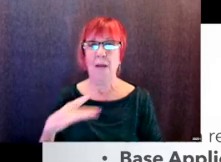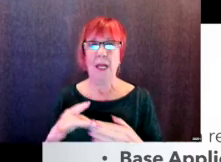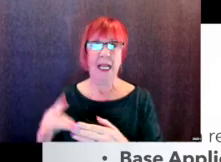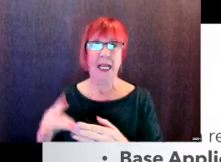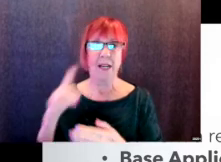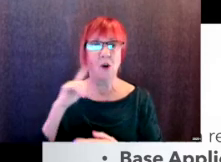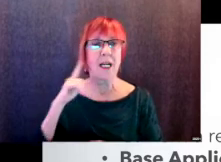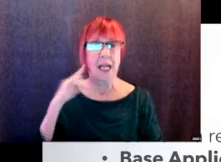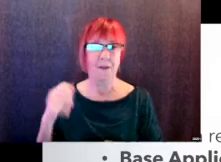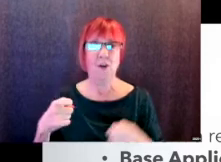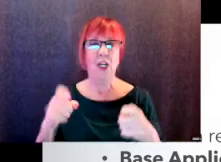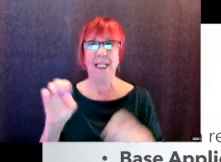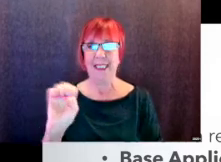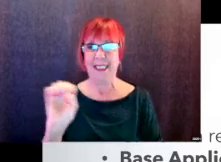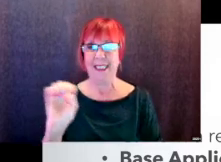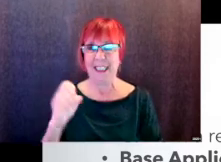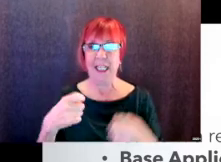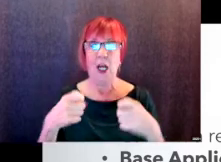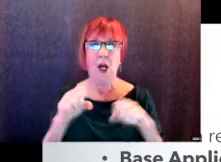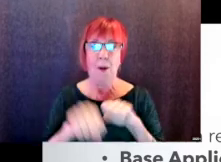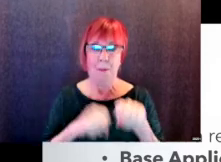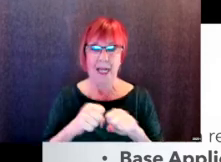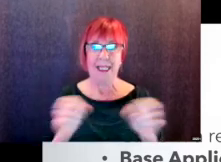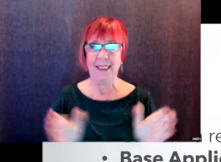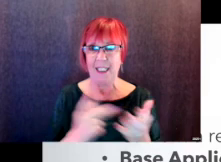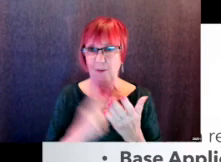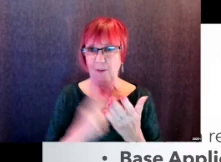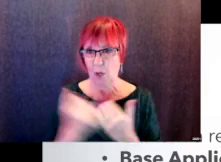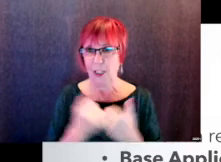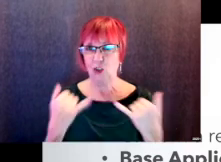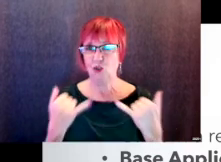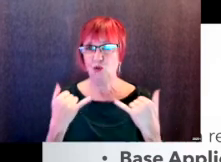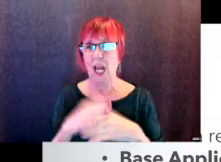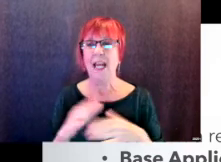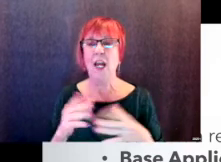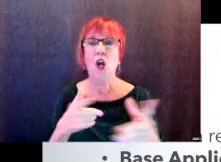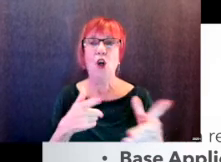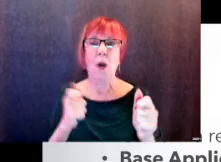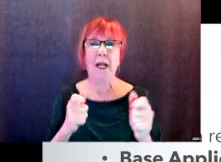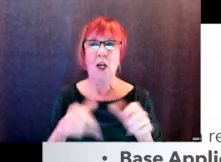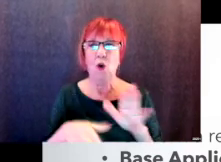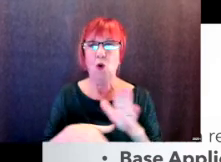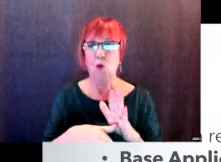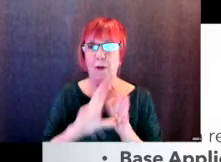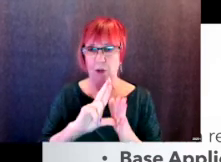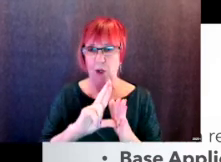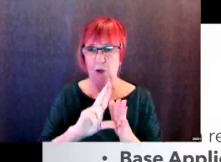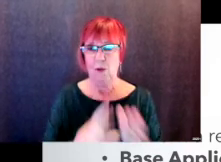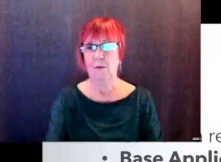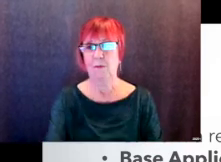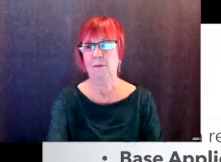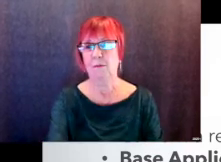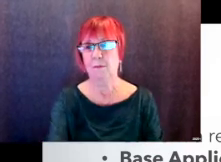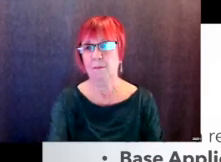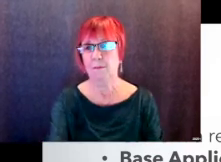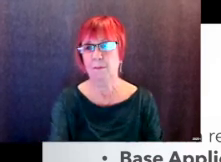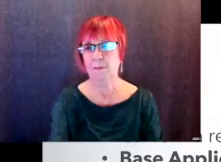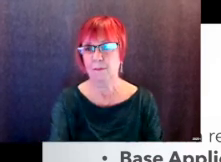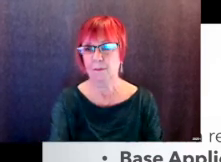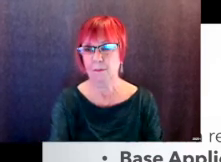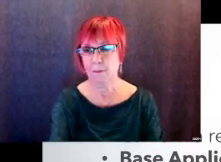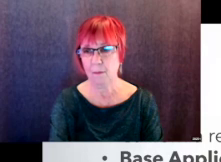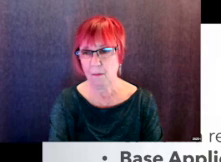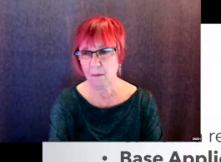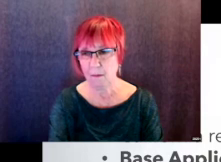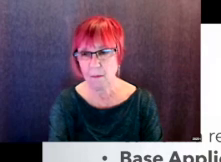level. And we have another tier of applicants, which are applicants who have